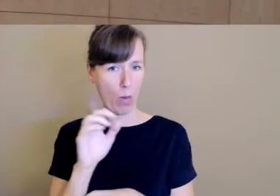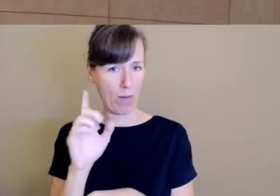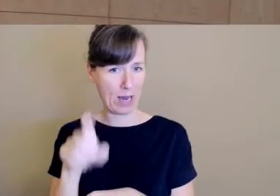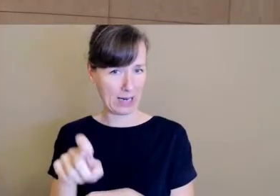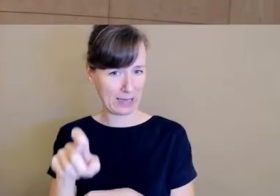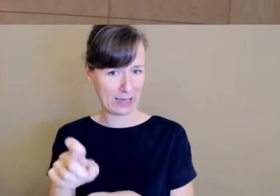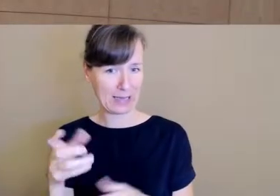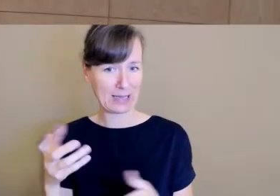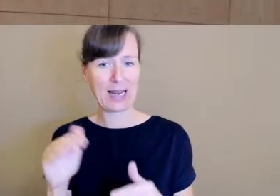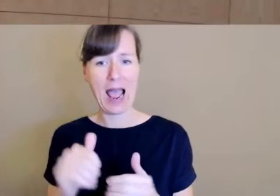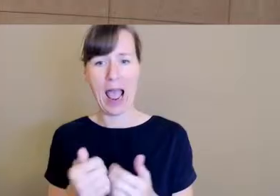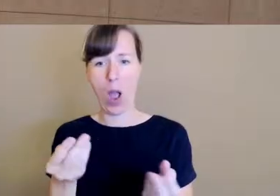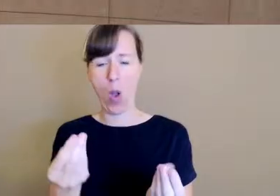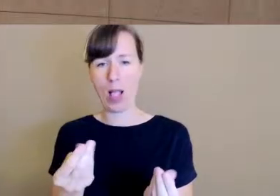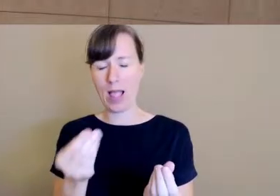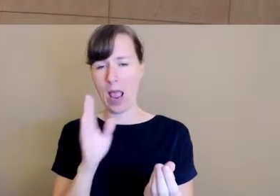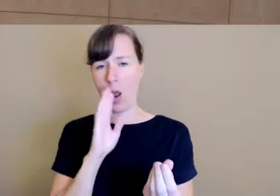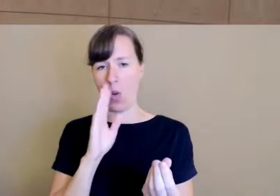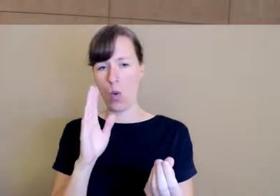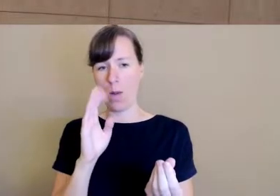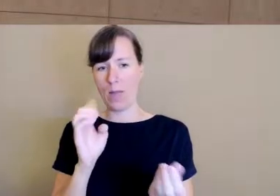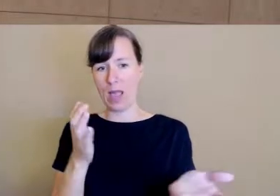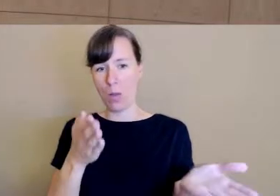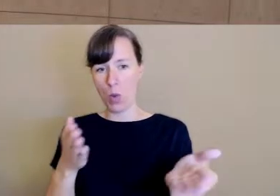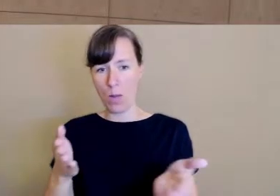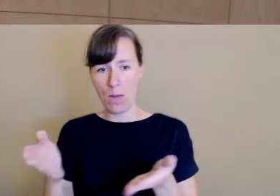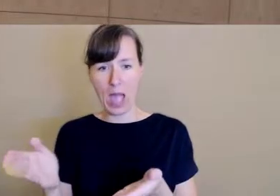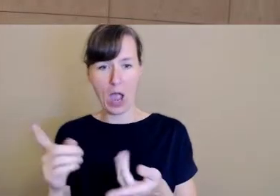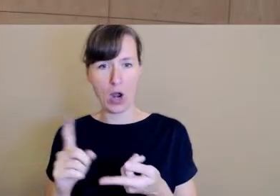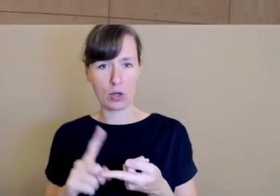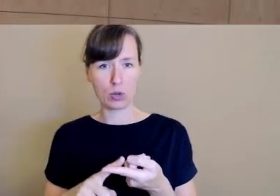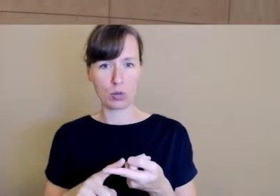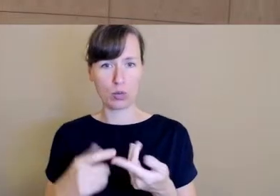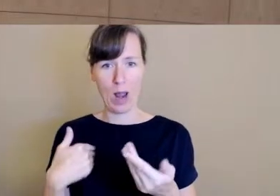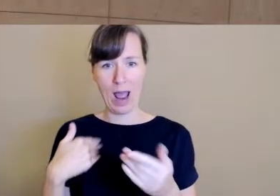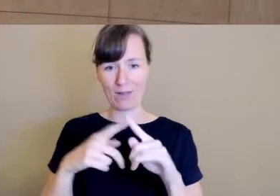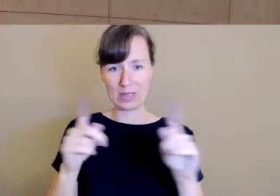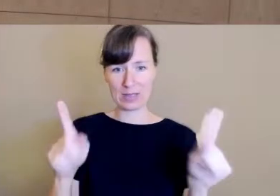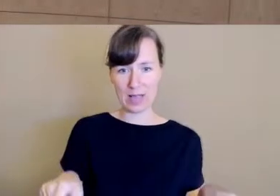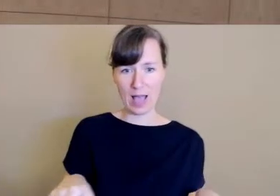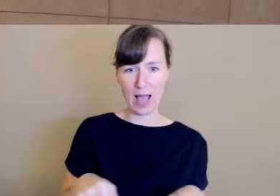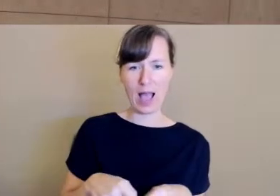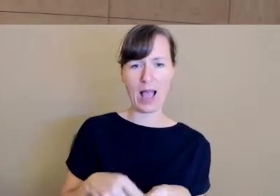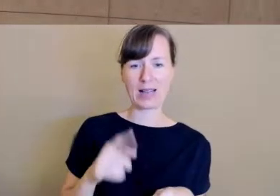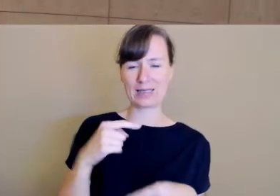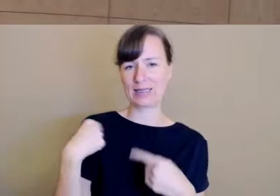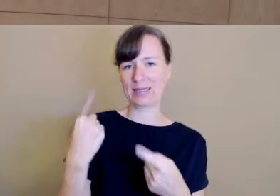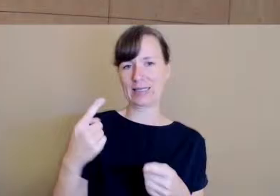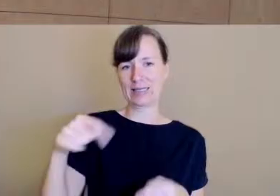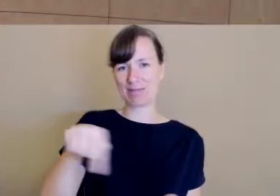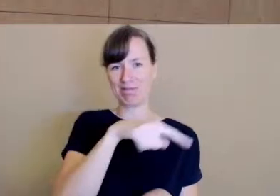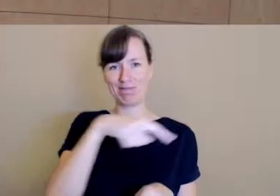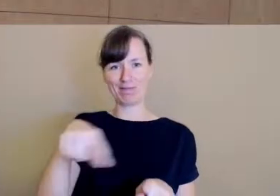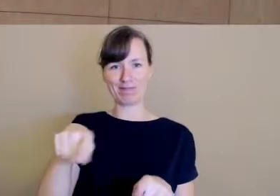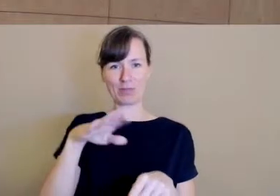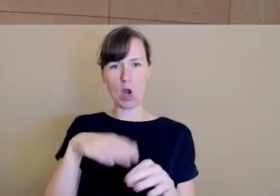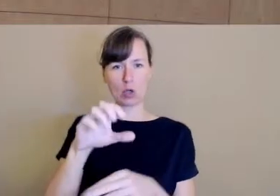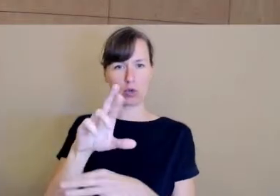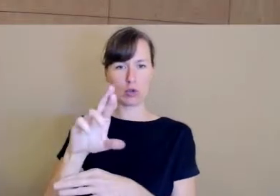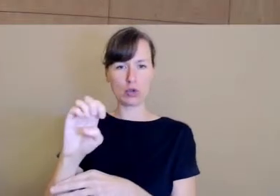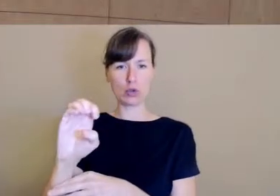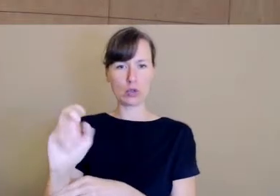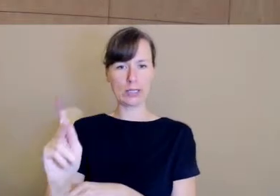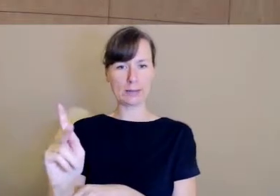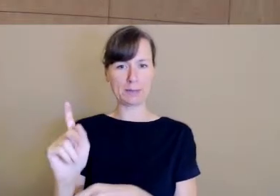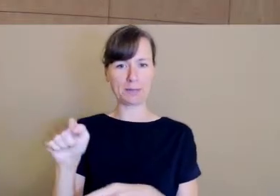be able to have this, since it is along the creek there. And if we could